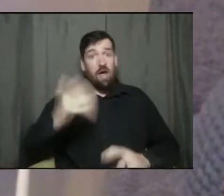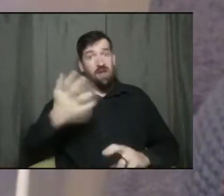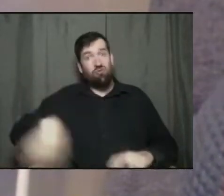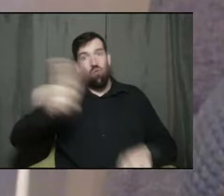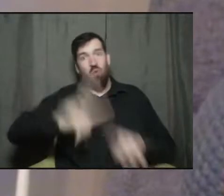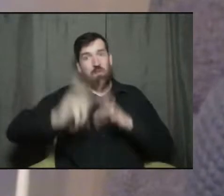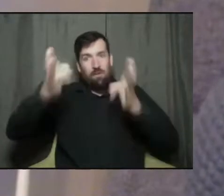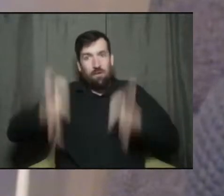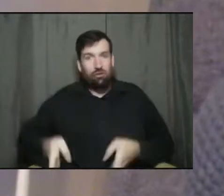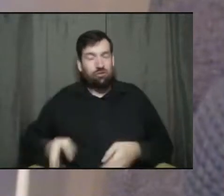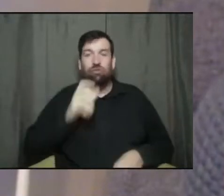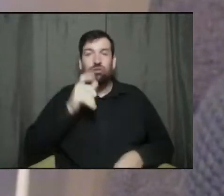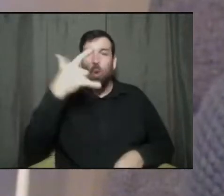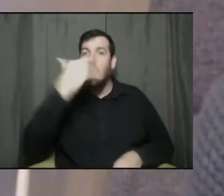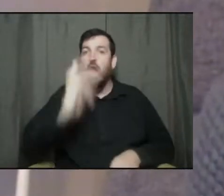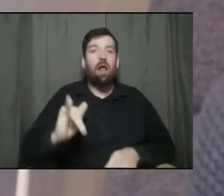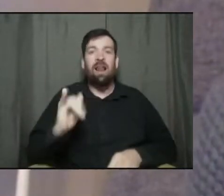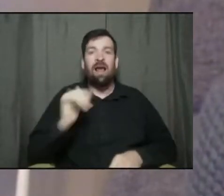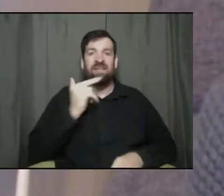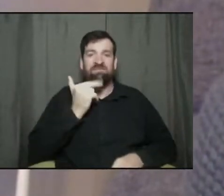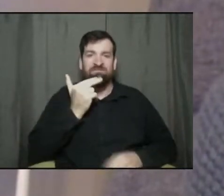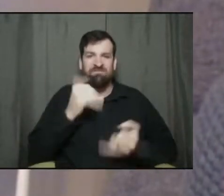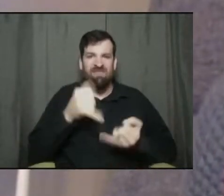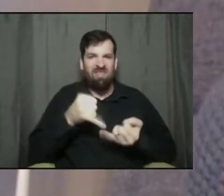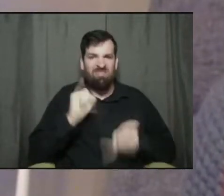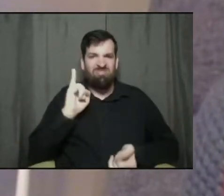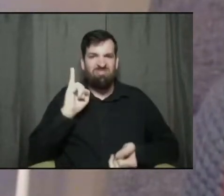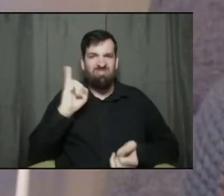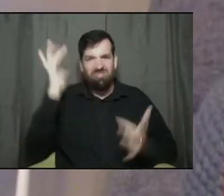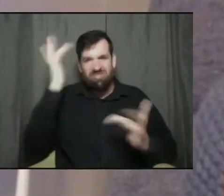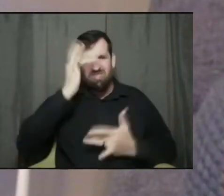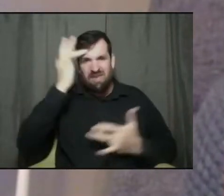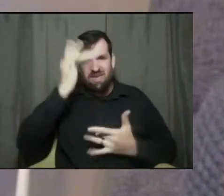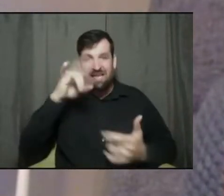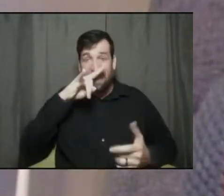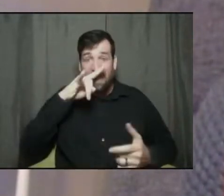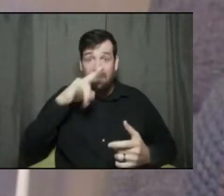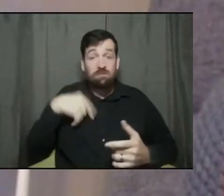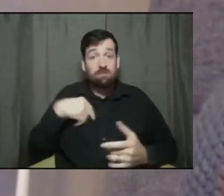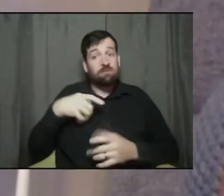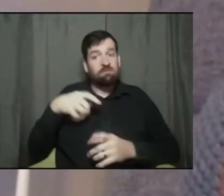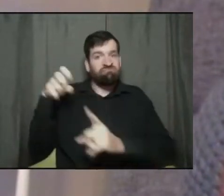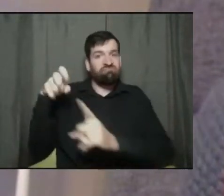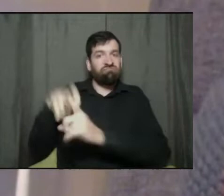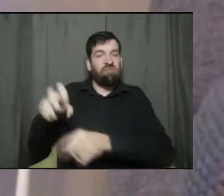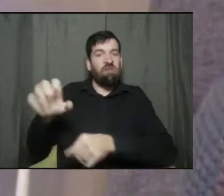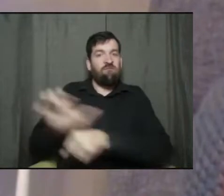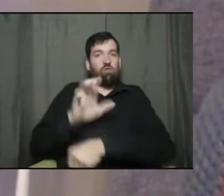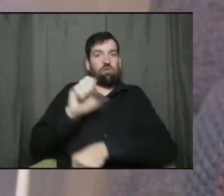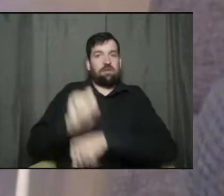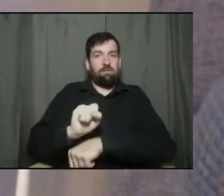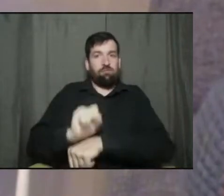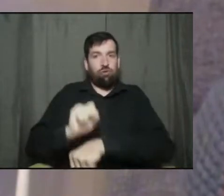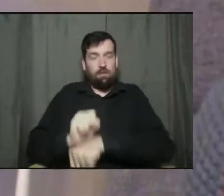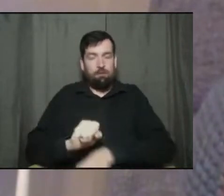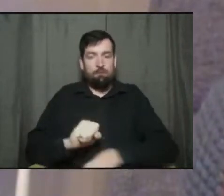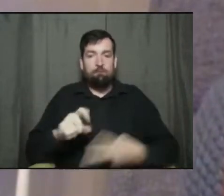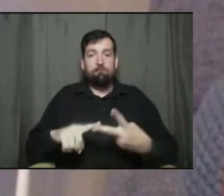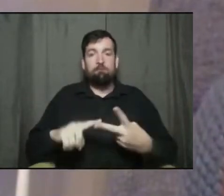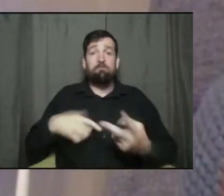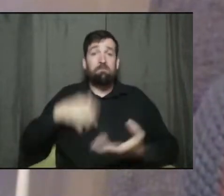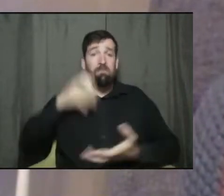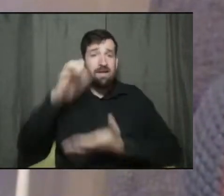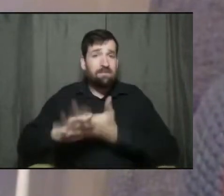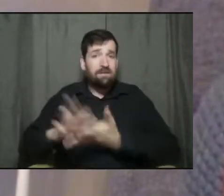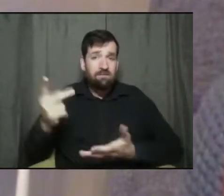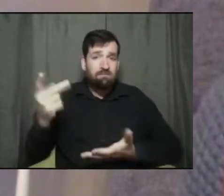look like a sickly little kid. I was able to get a full-time job. My husband and I bought a house. We got a dog. I